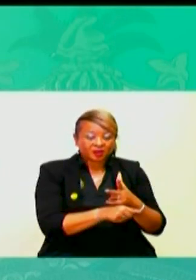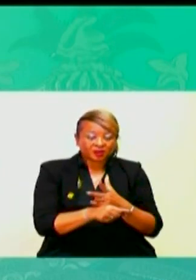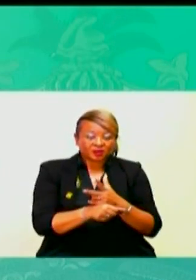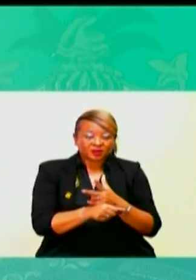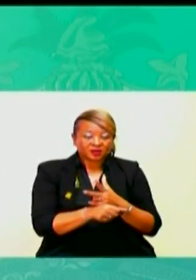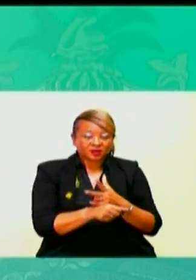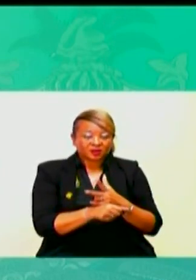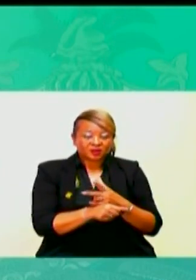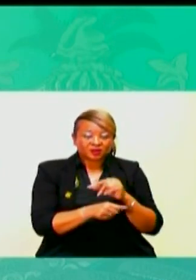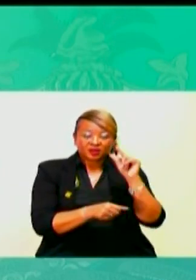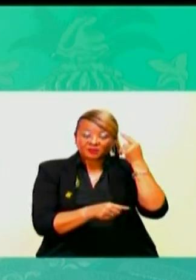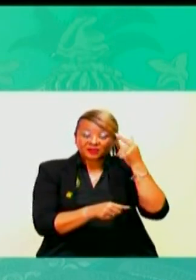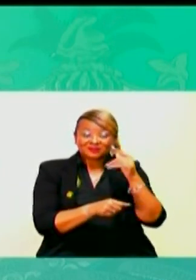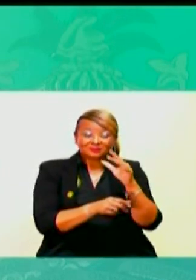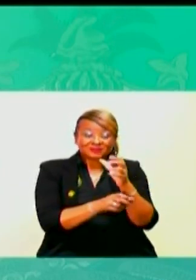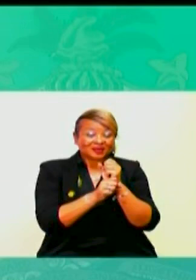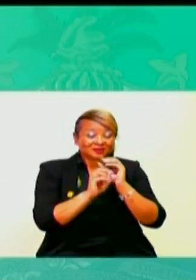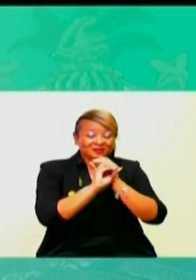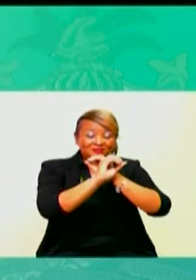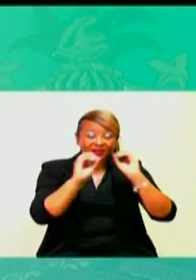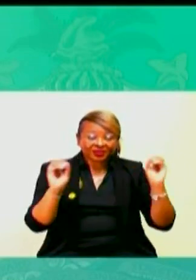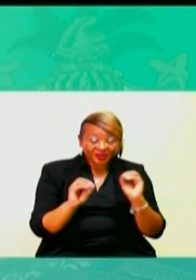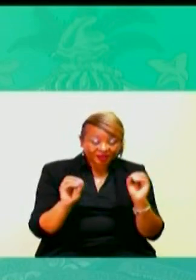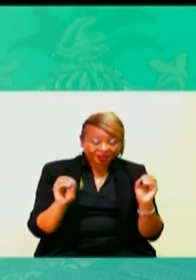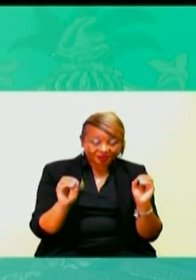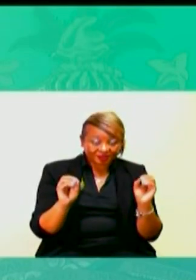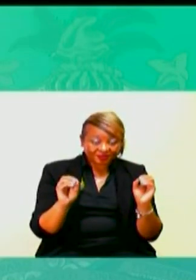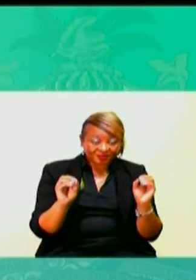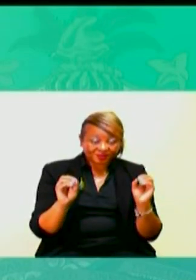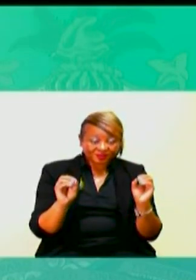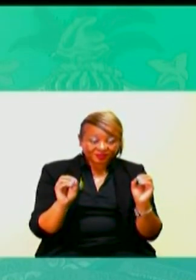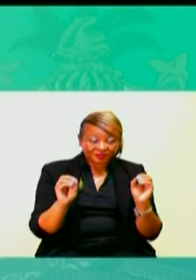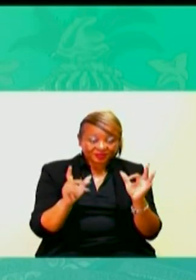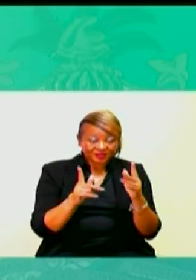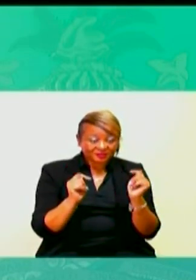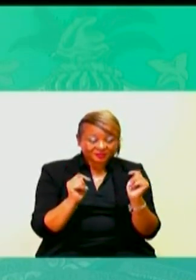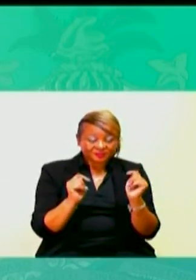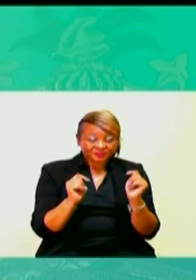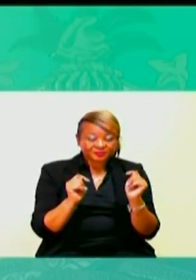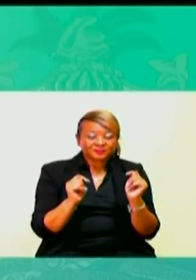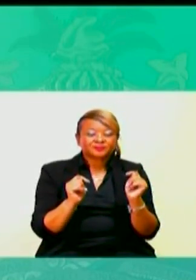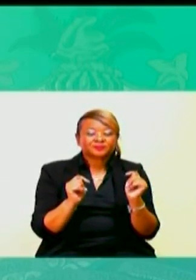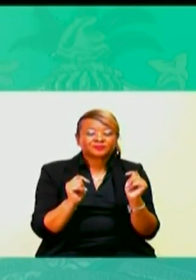getting nothing. My God. 2.6, 2.8, that's it. A year. That is it.